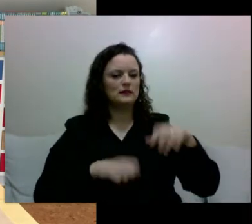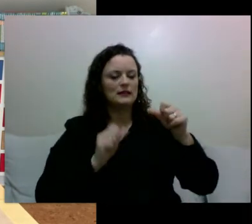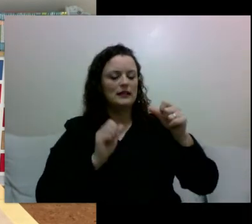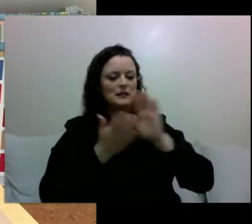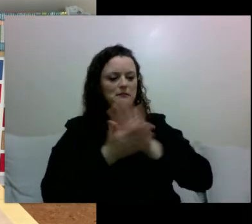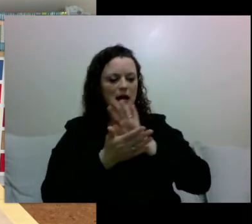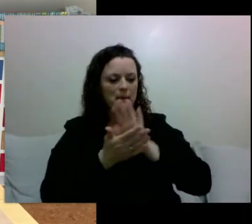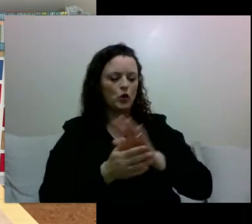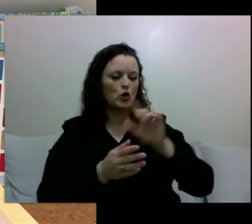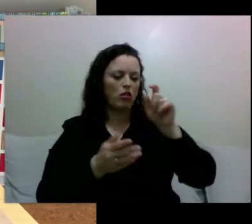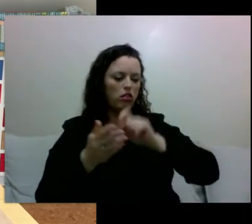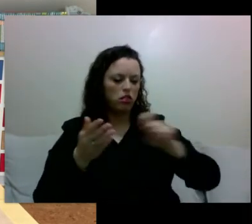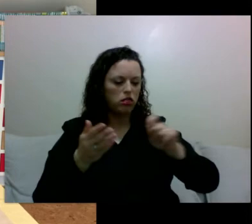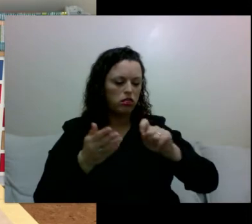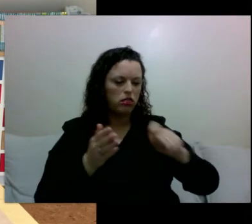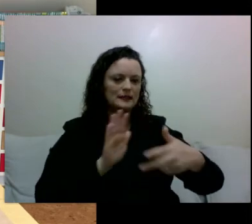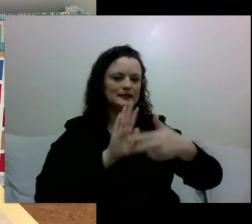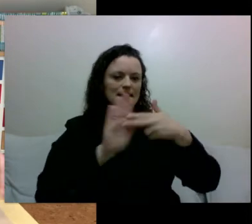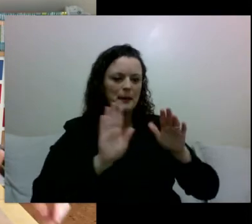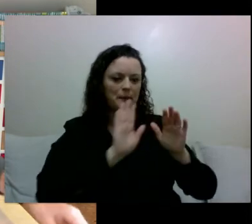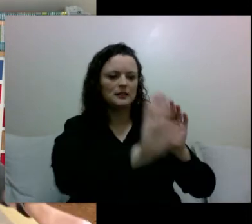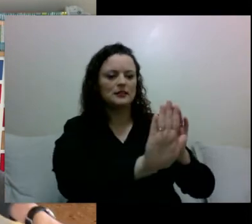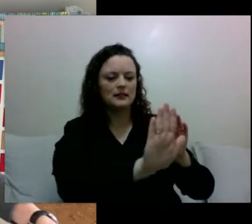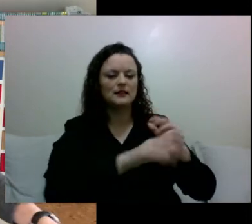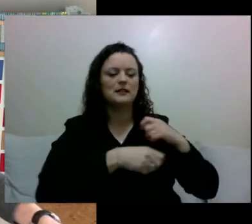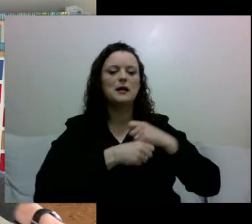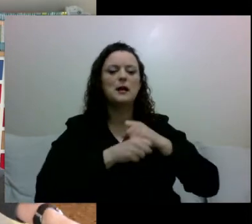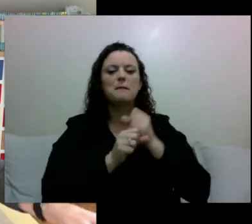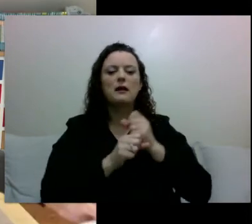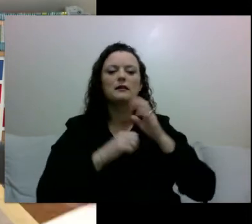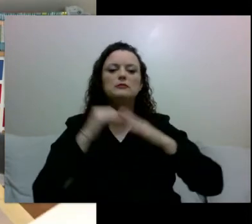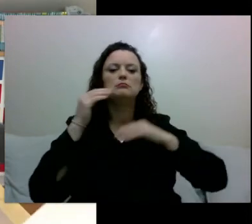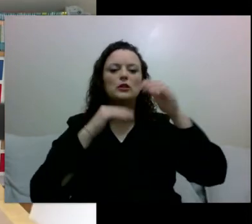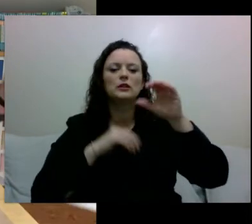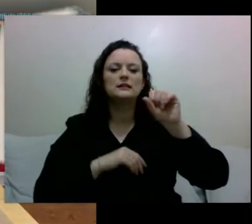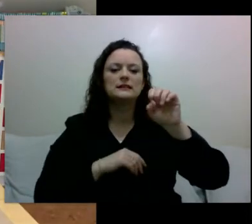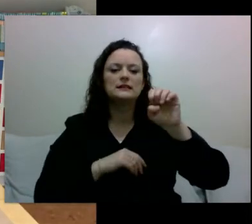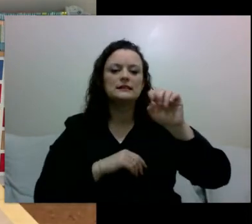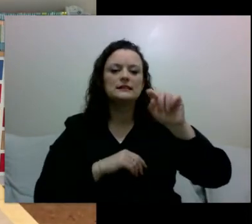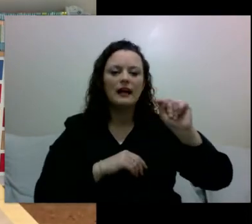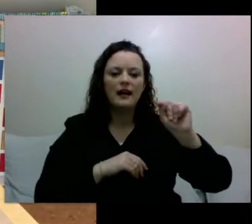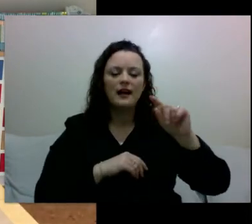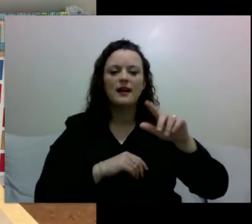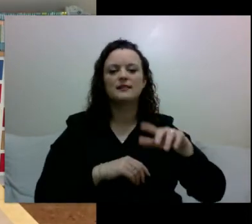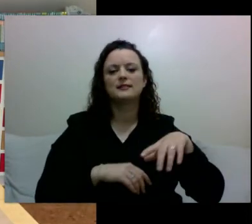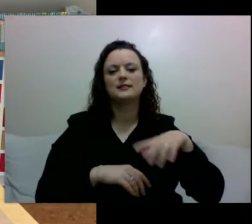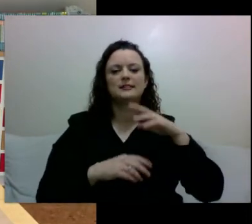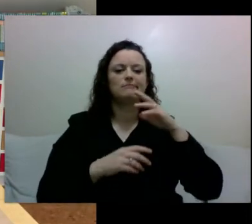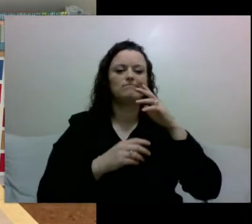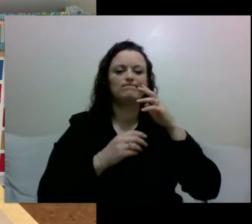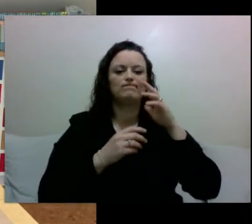and characters with paper. So I thought for today's doodle,